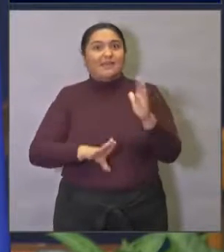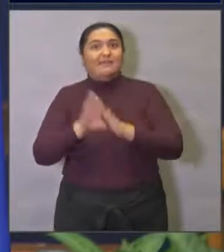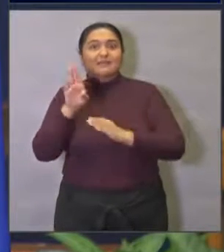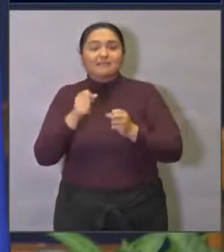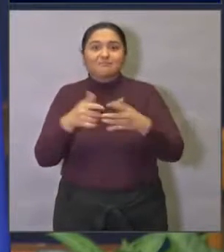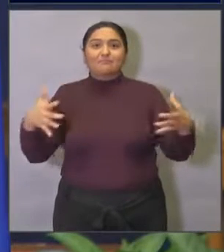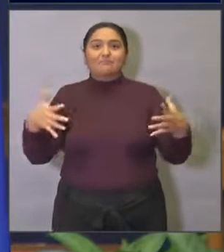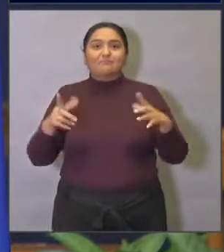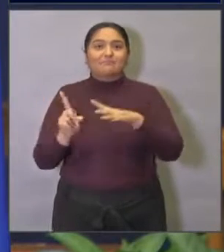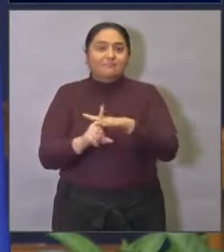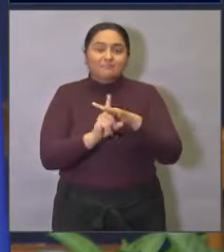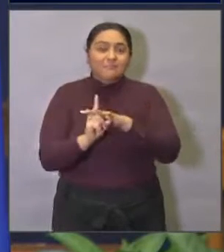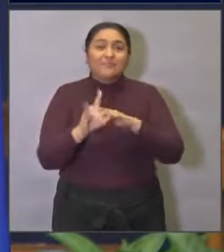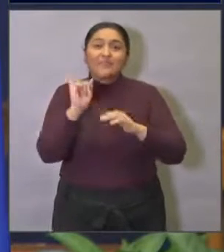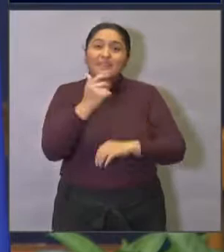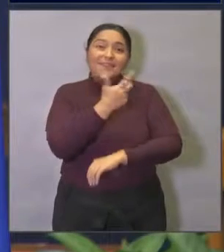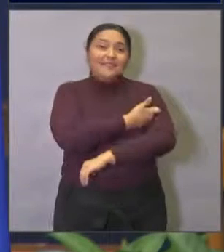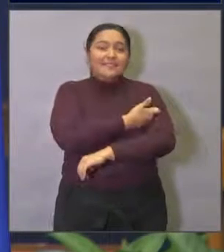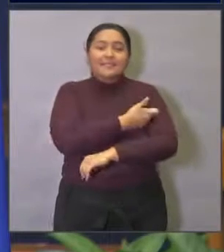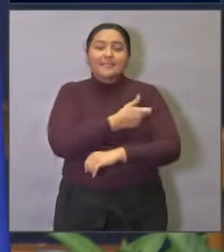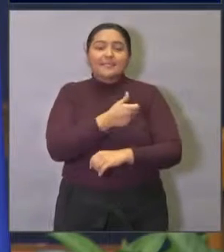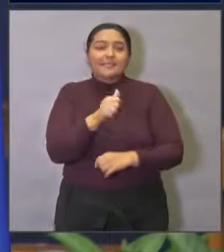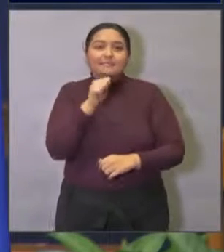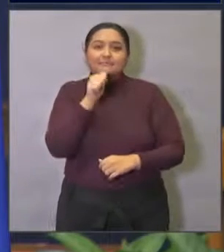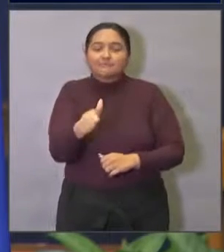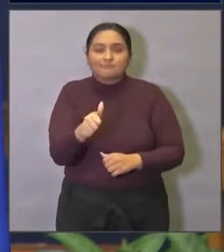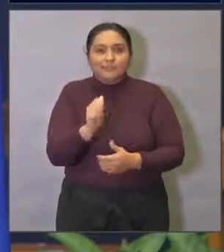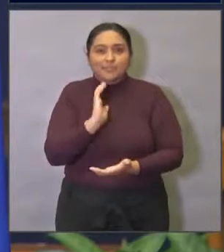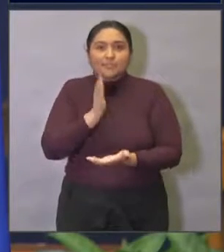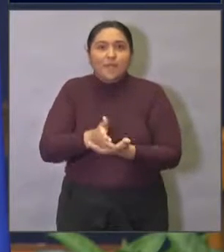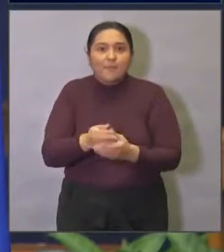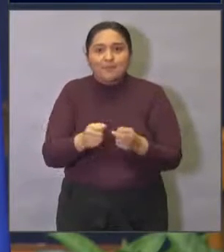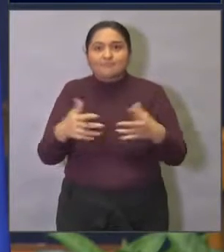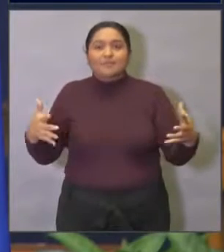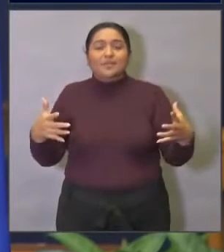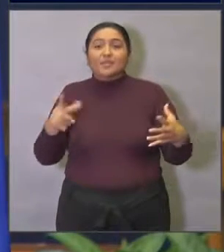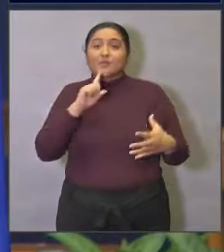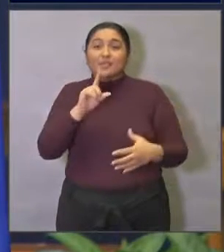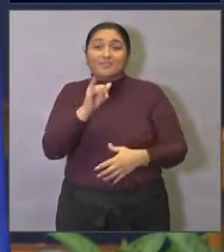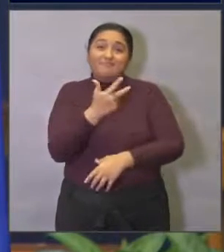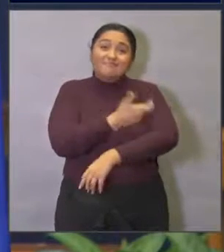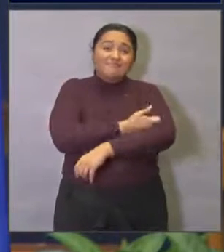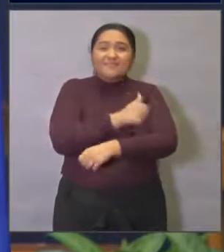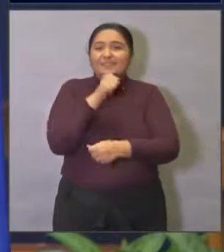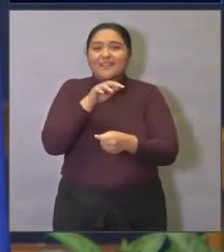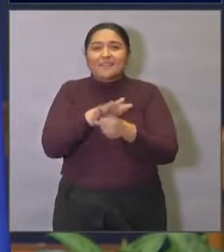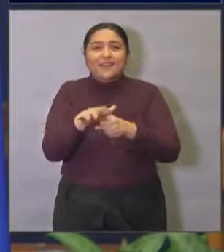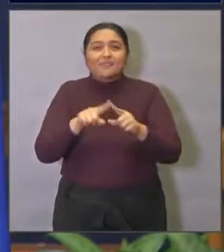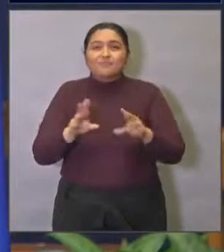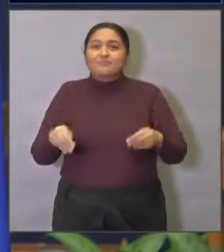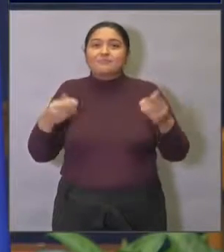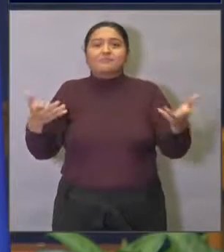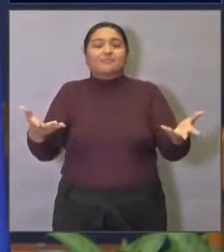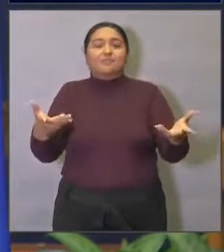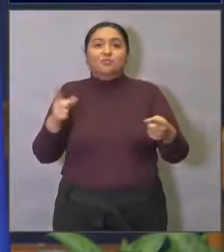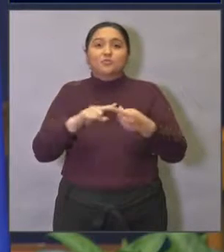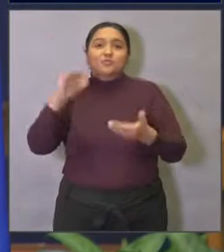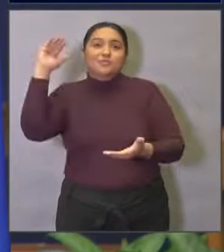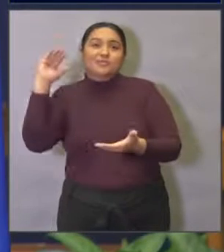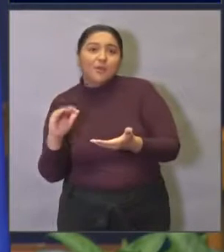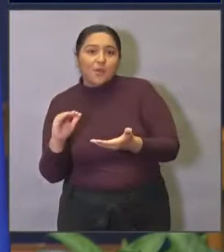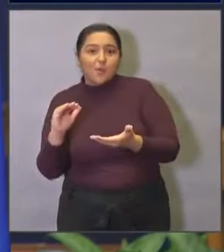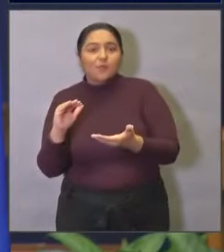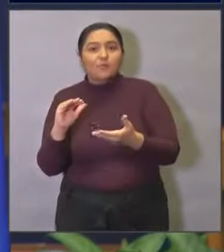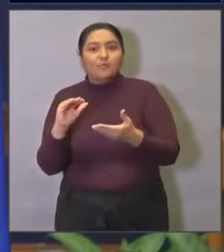not prevent the surge from happening. There are simply not enough doses in a short enough time frame to make a difference among the